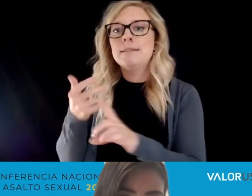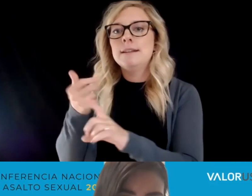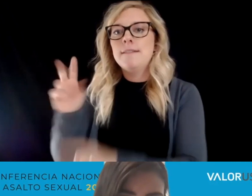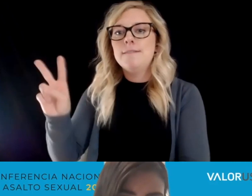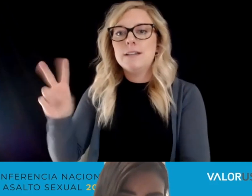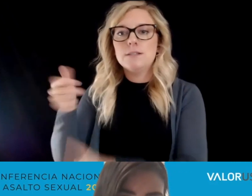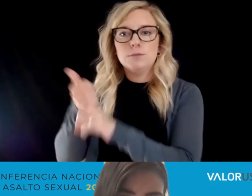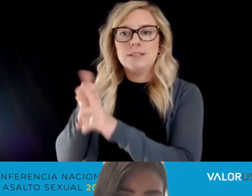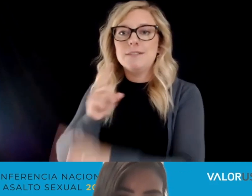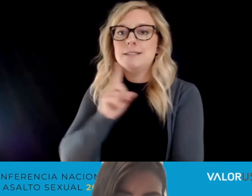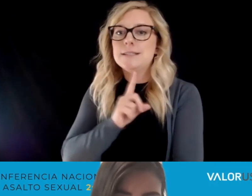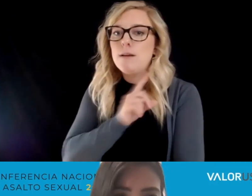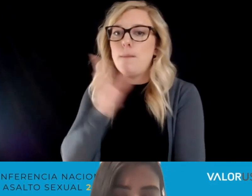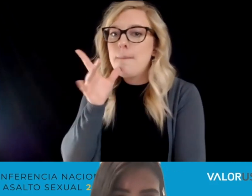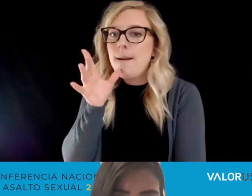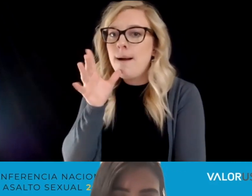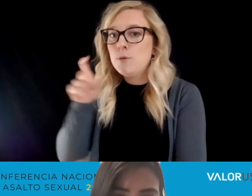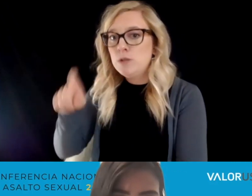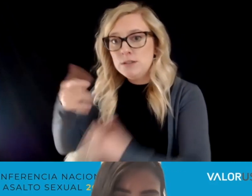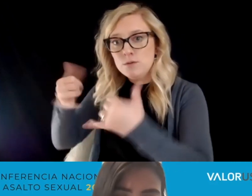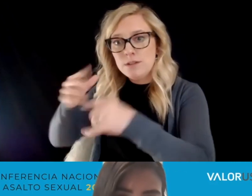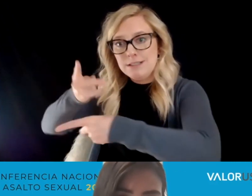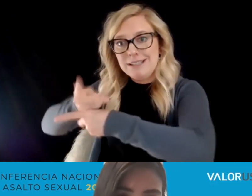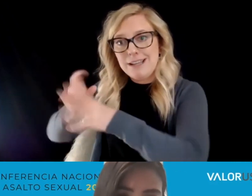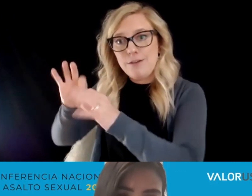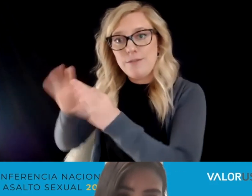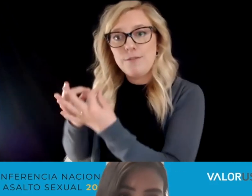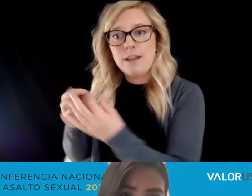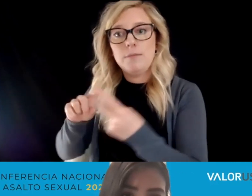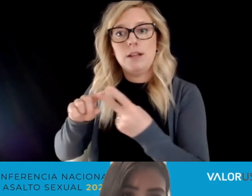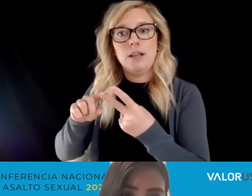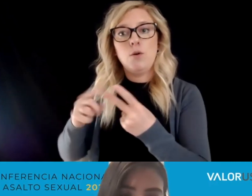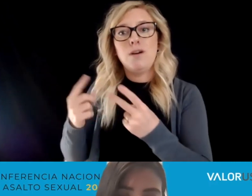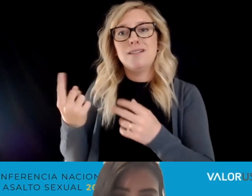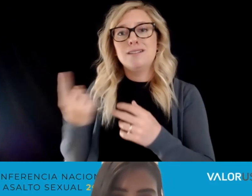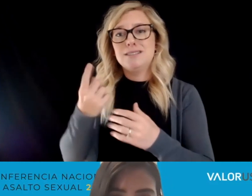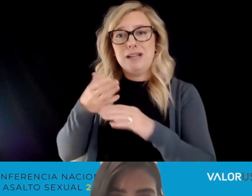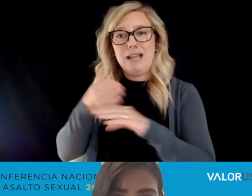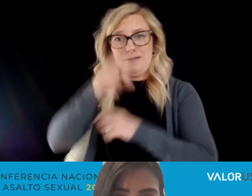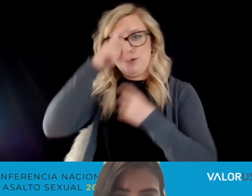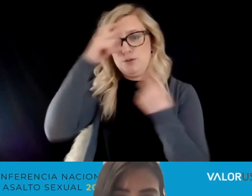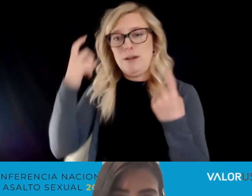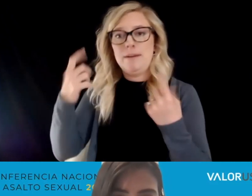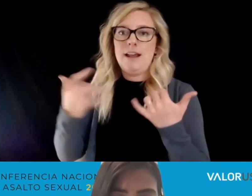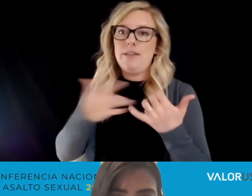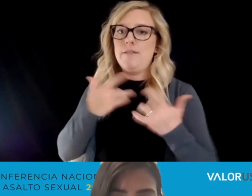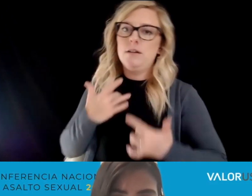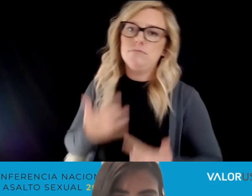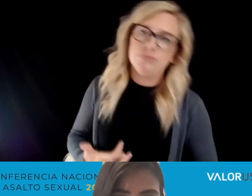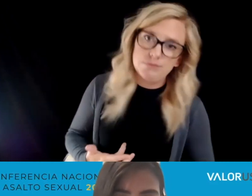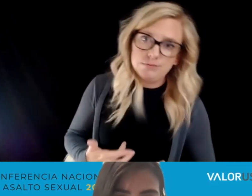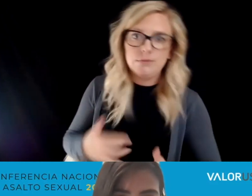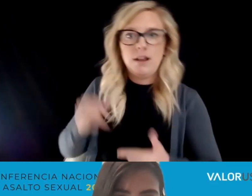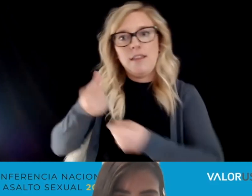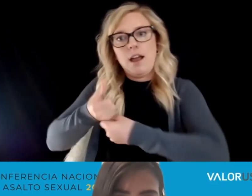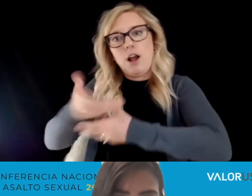family. It can be someone who's fallen into a deep depression, and that will cause all kinds of other problems. So, I